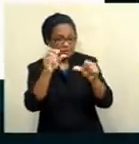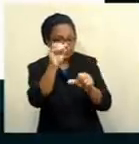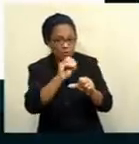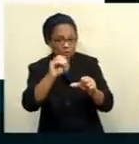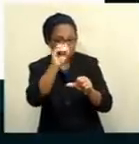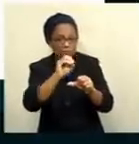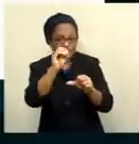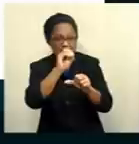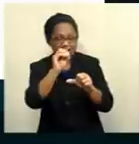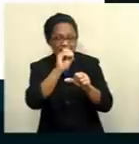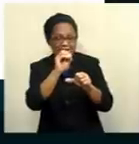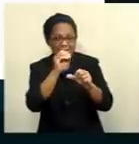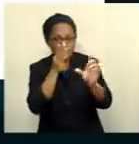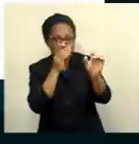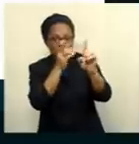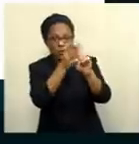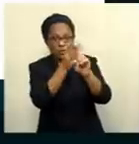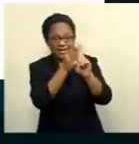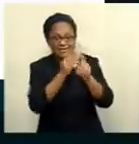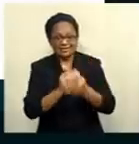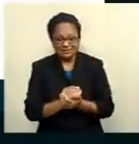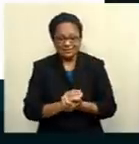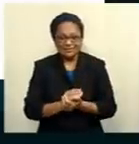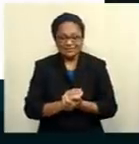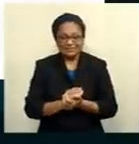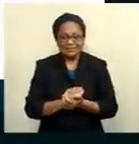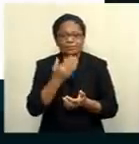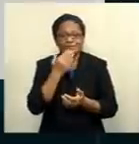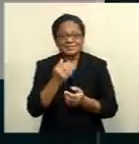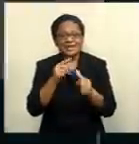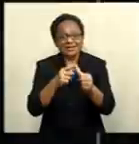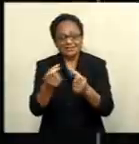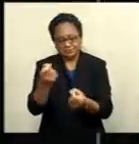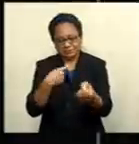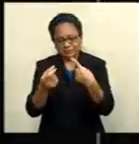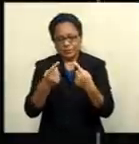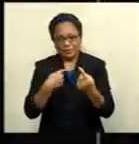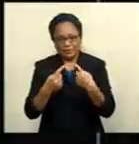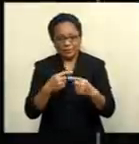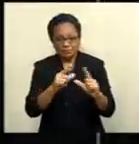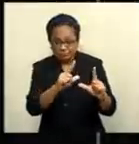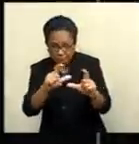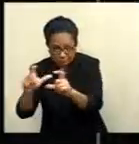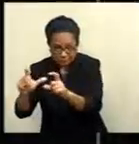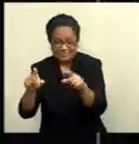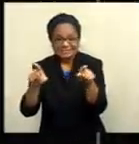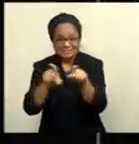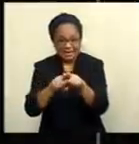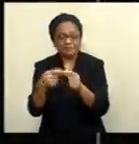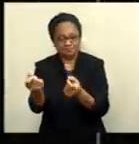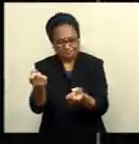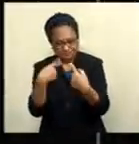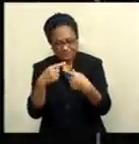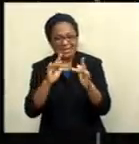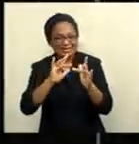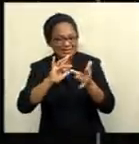vaccination deadline? Visit our website to take part. And send us newsworthy pictures and videos via email